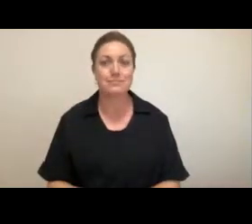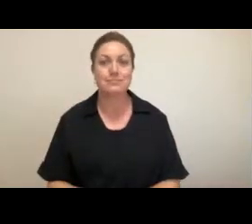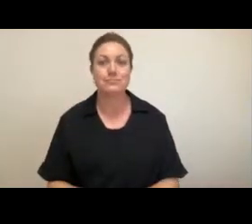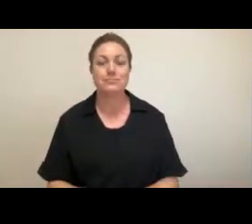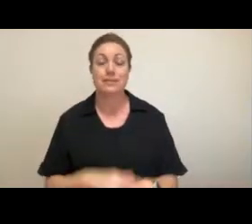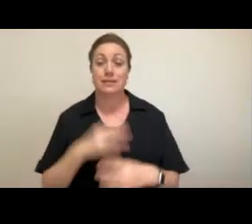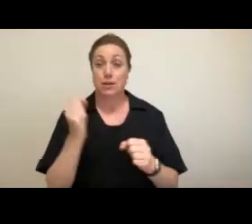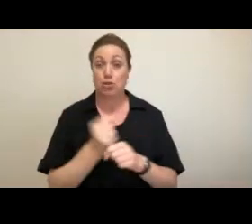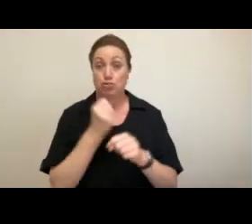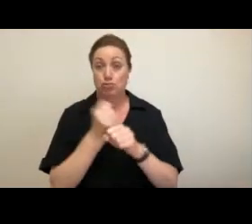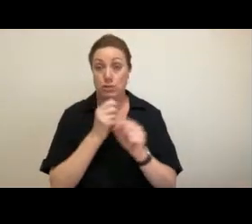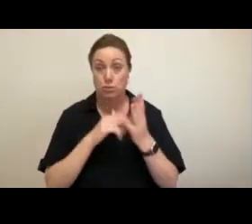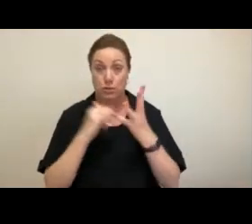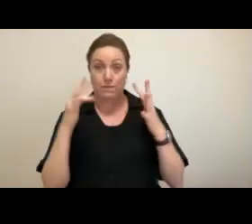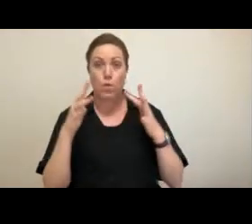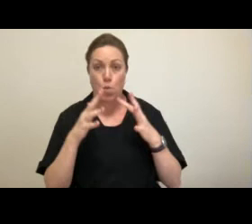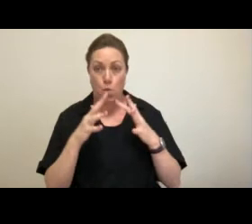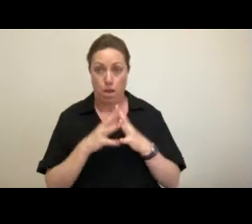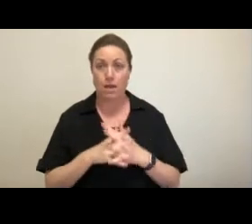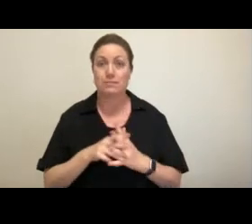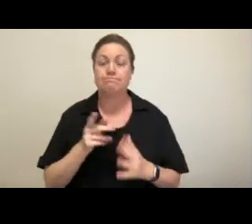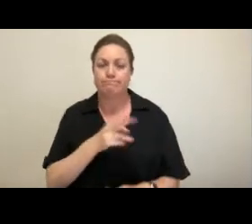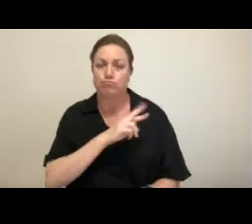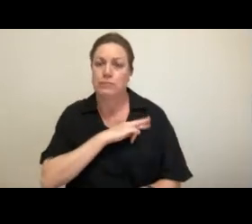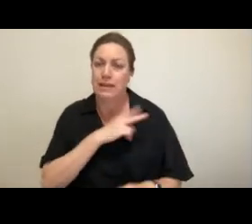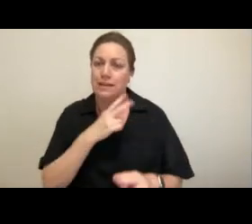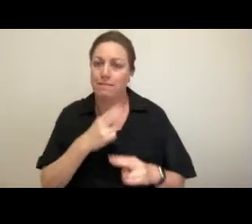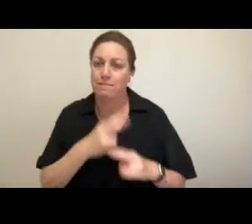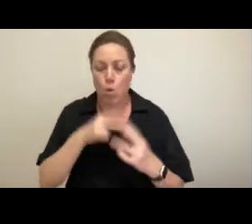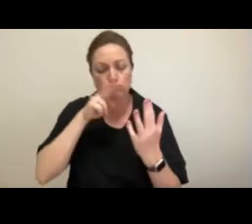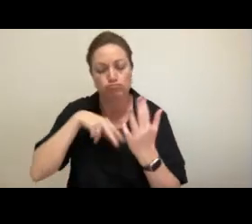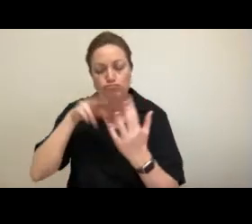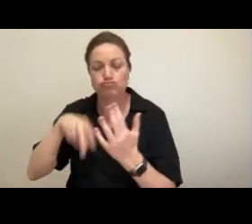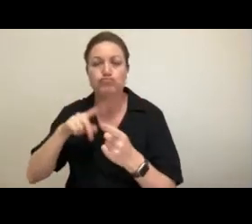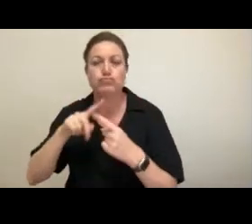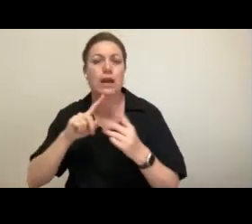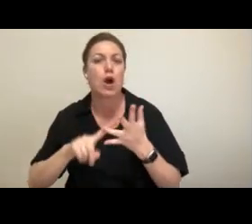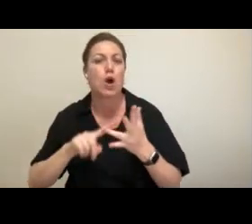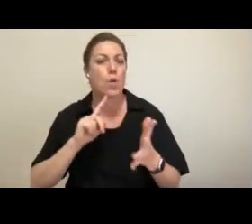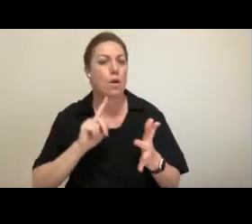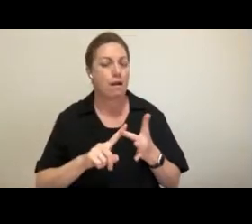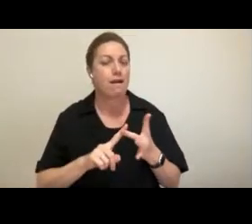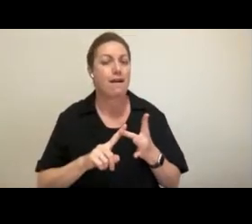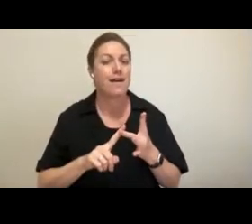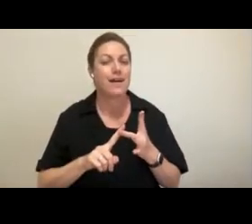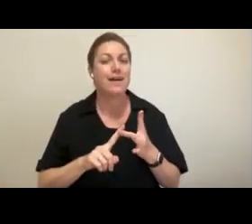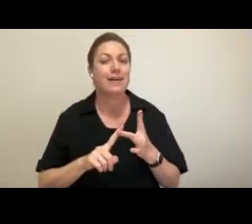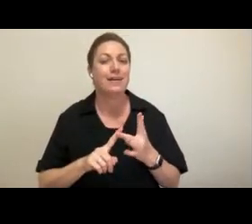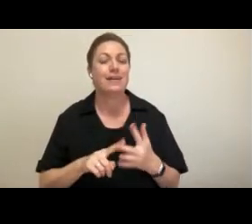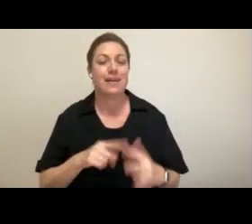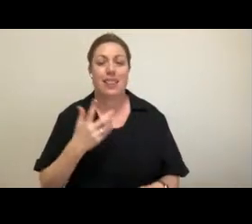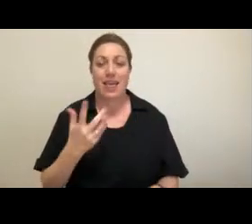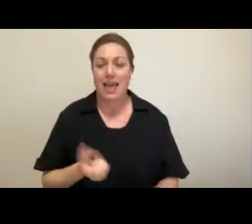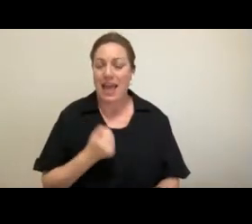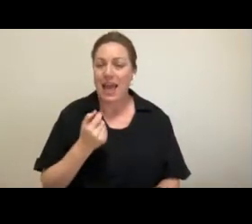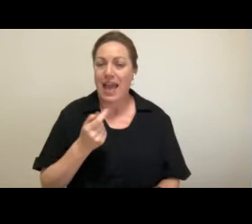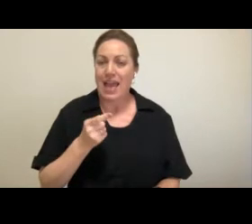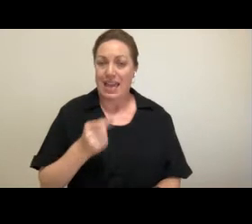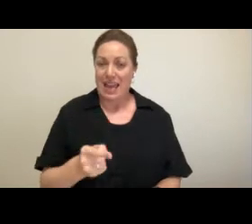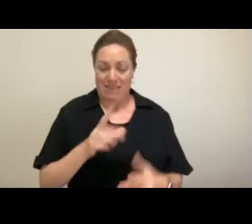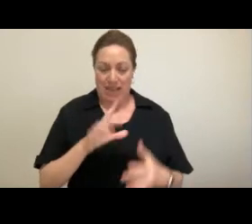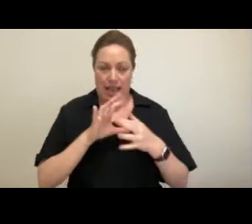the expression of interest. All these sort of links are there in the expression of interest, and there's a